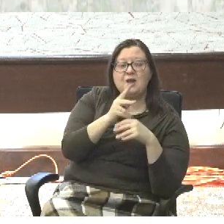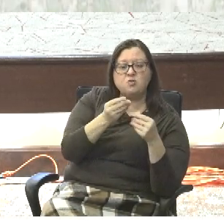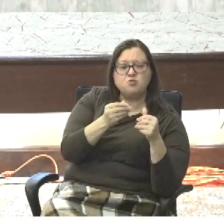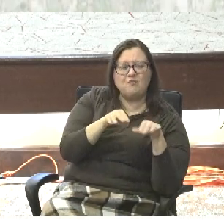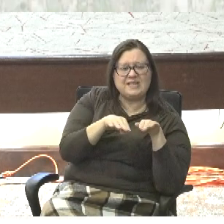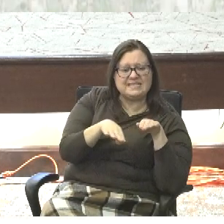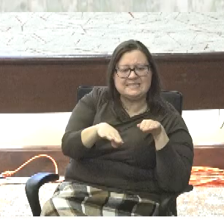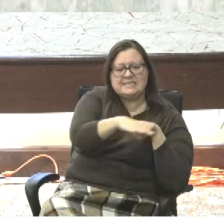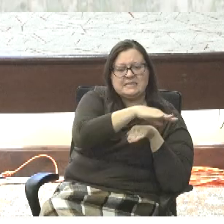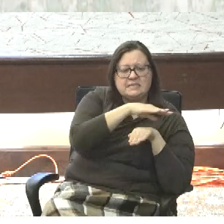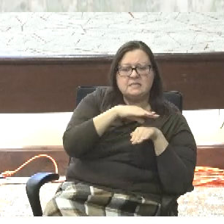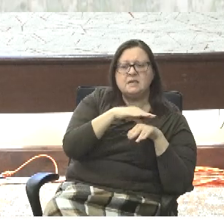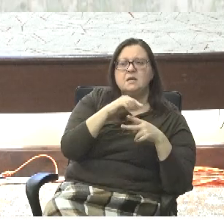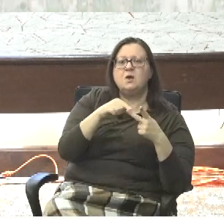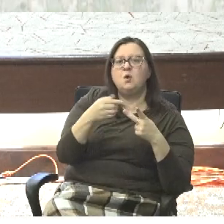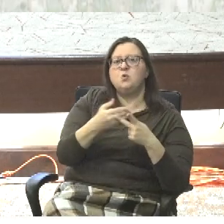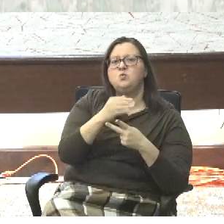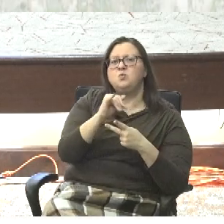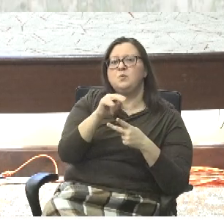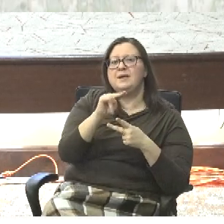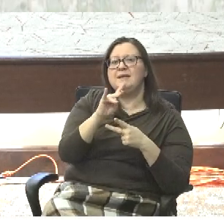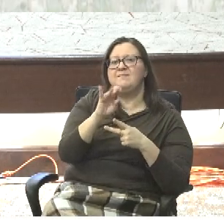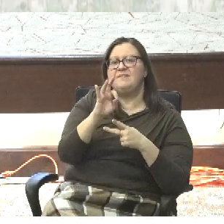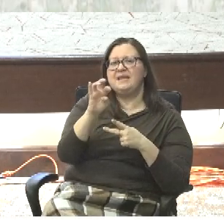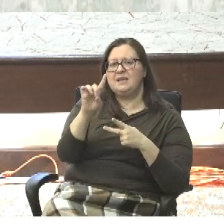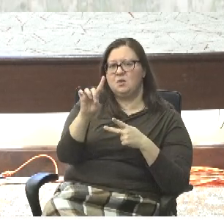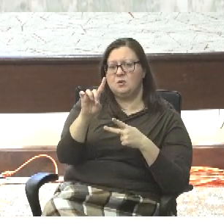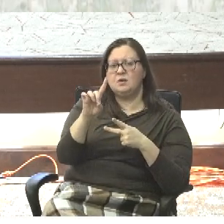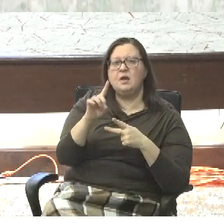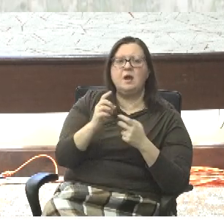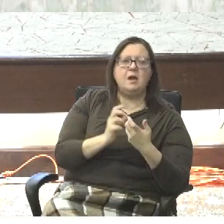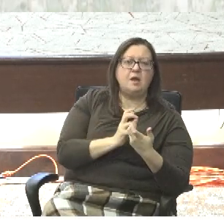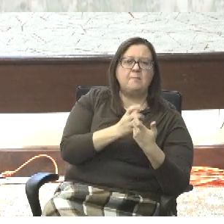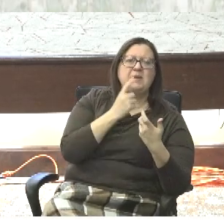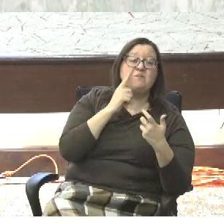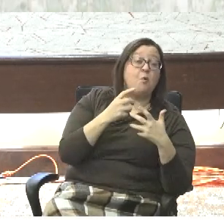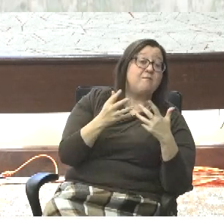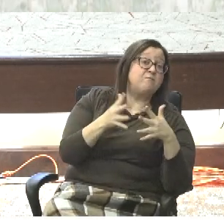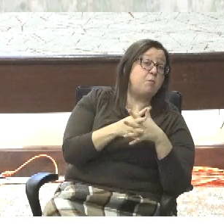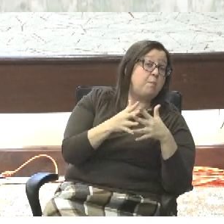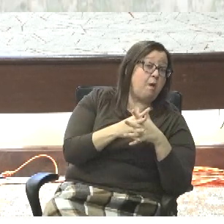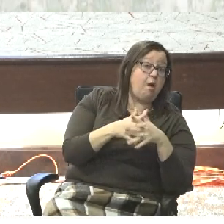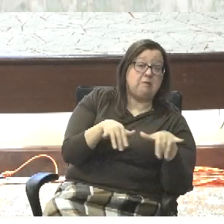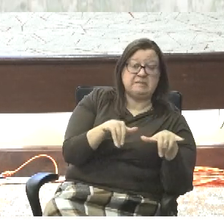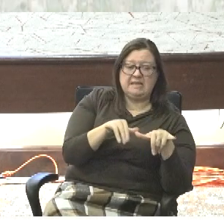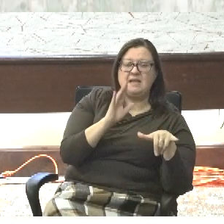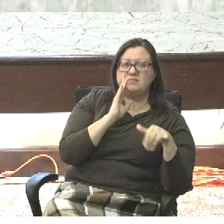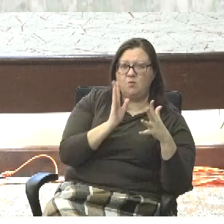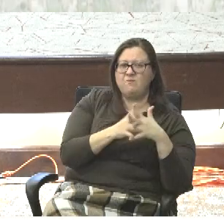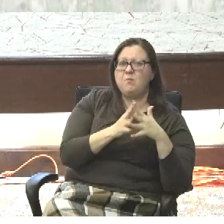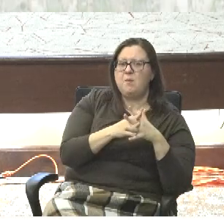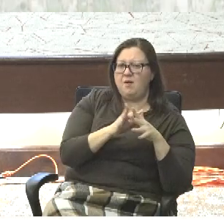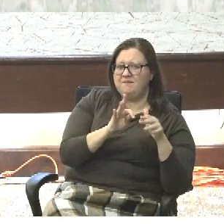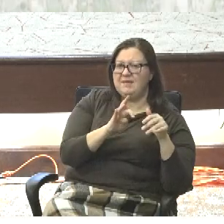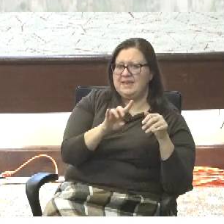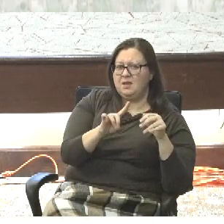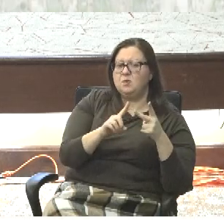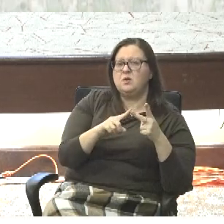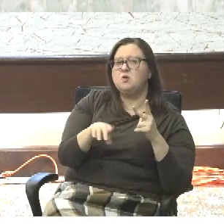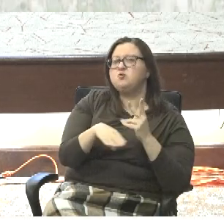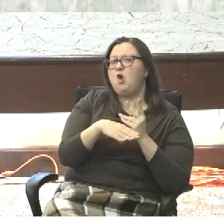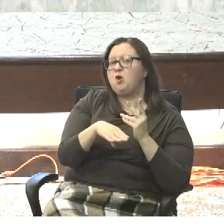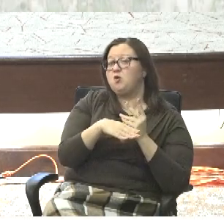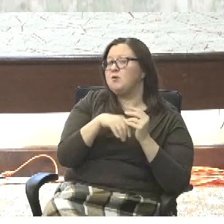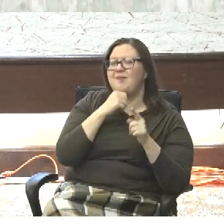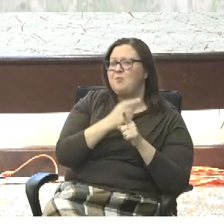new infield that's going to be able to accommodate and be resized for a football field, and also youth soccer, not